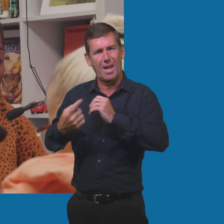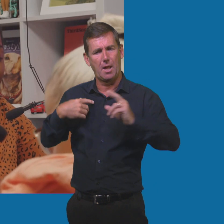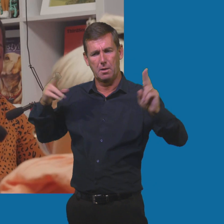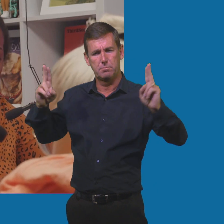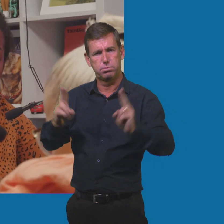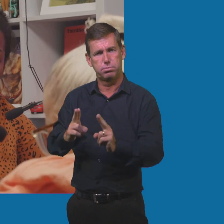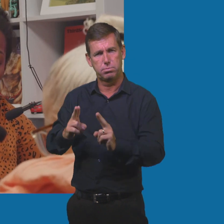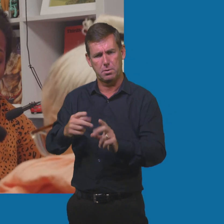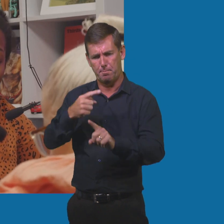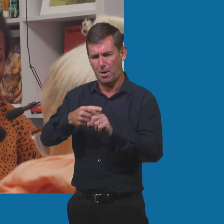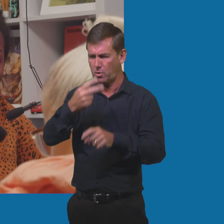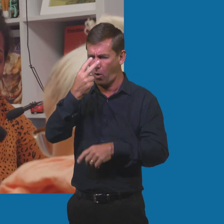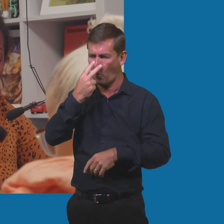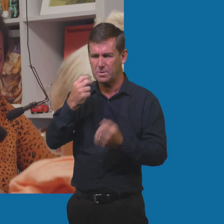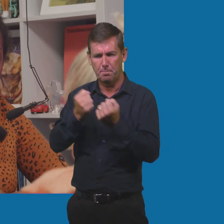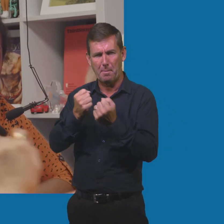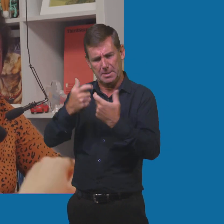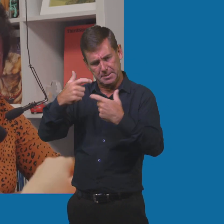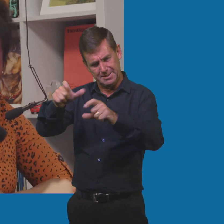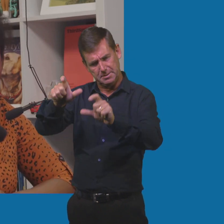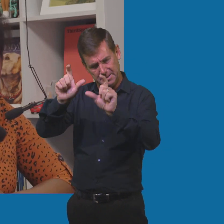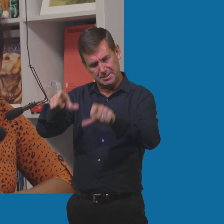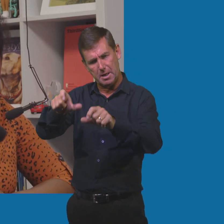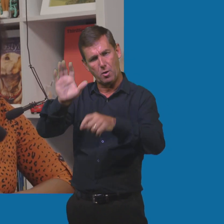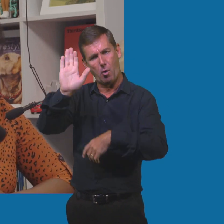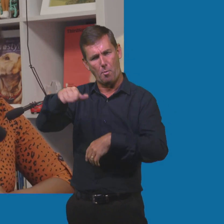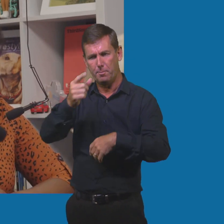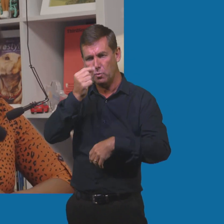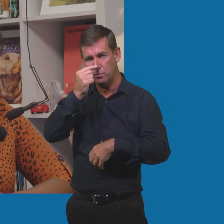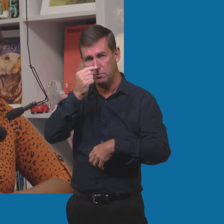What's more, some robots can engage in more spontaneous